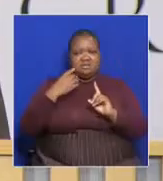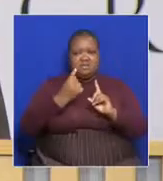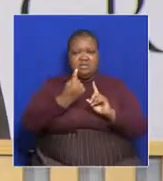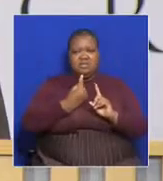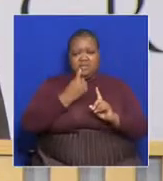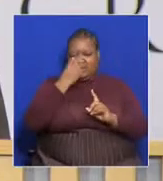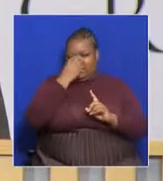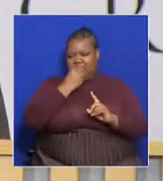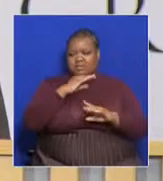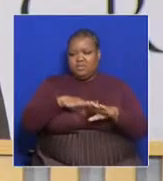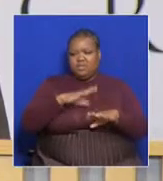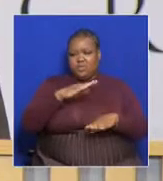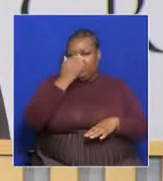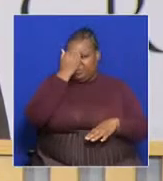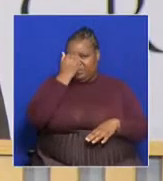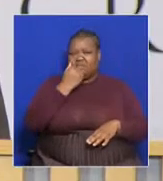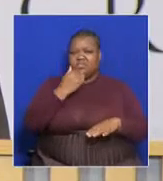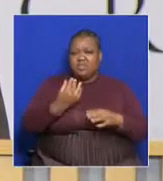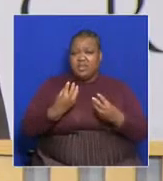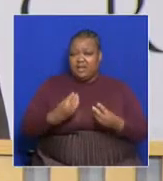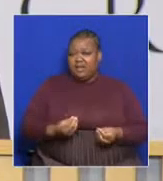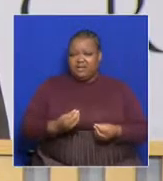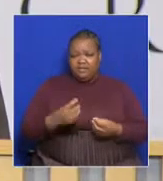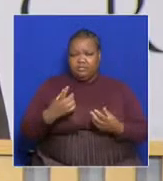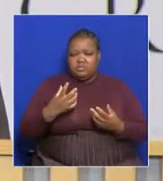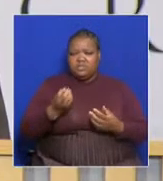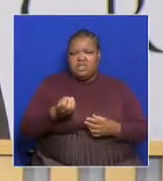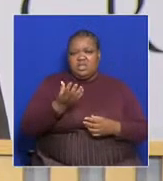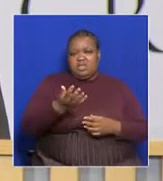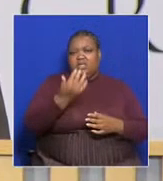furnished them with those photos. So,